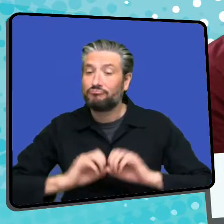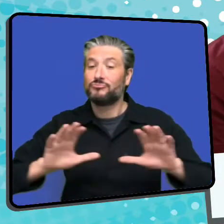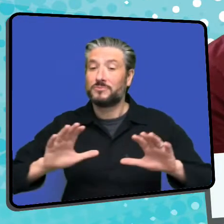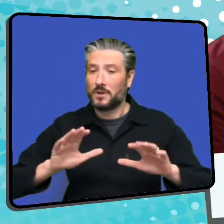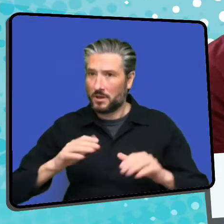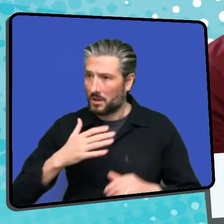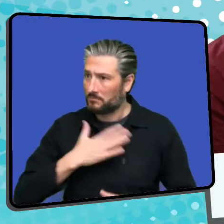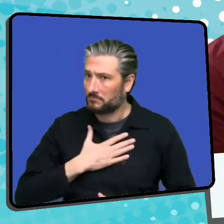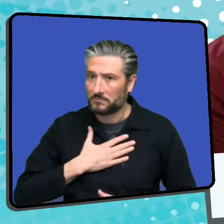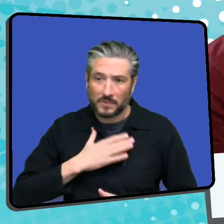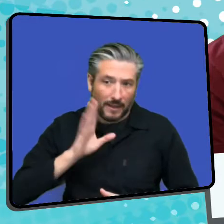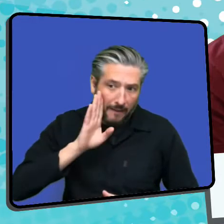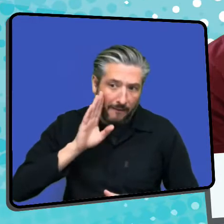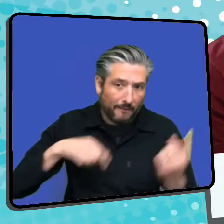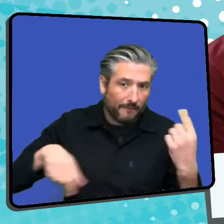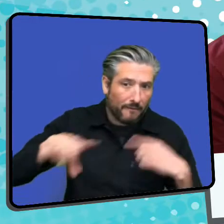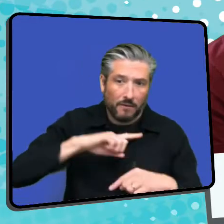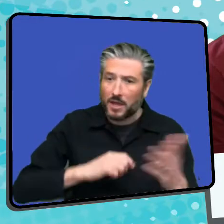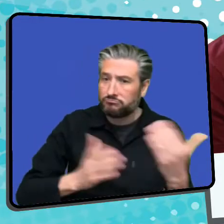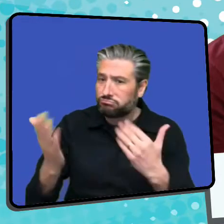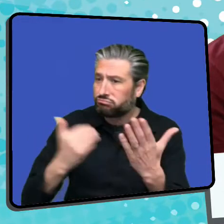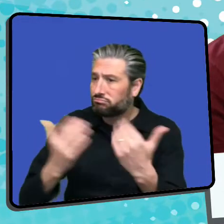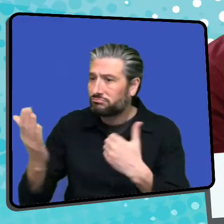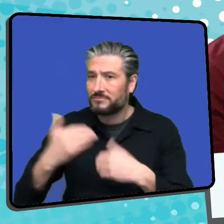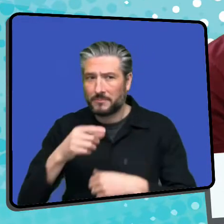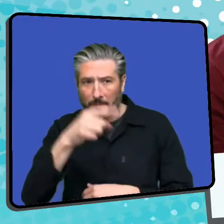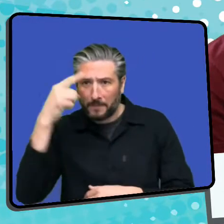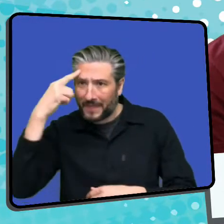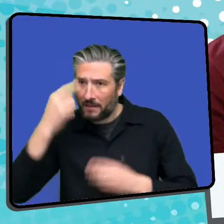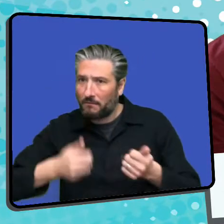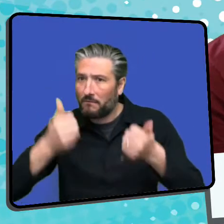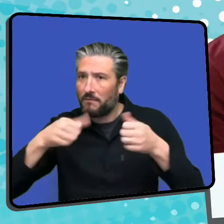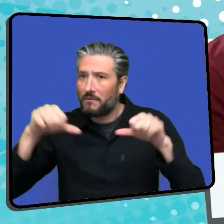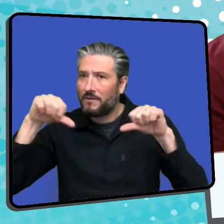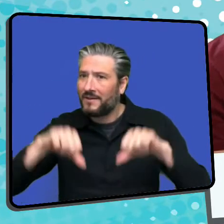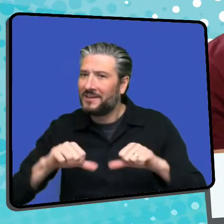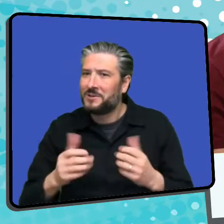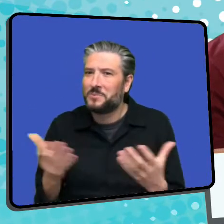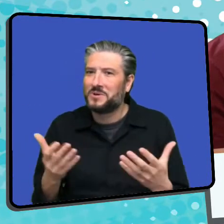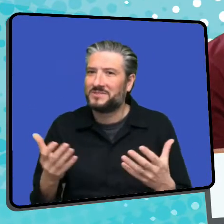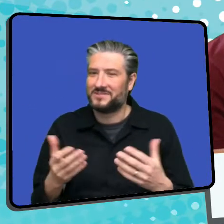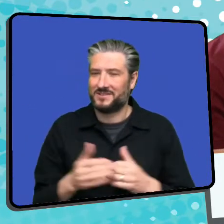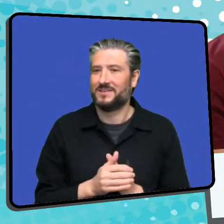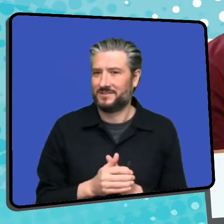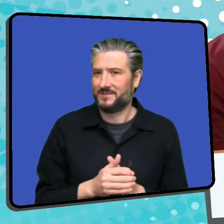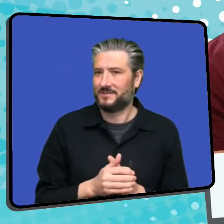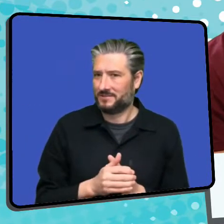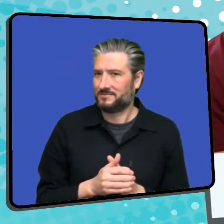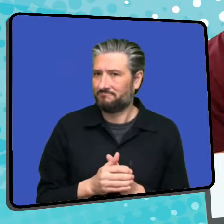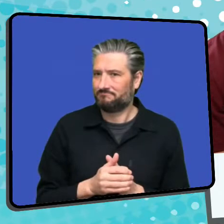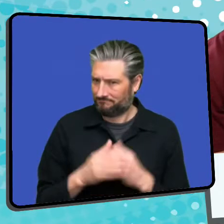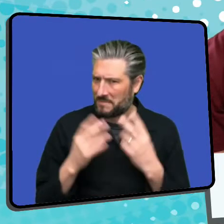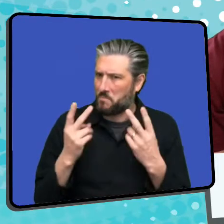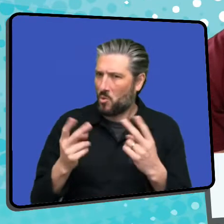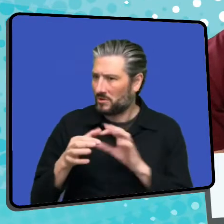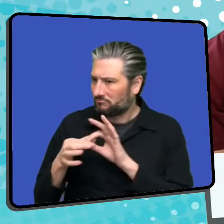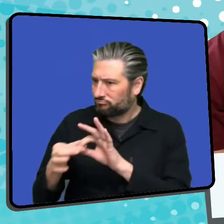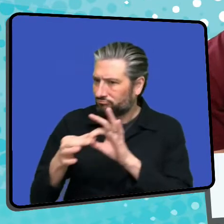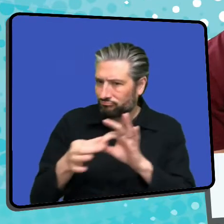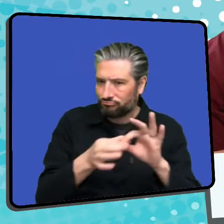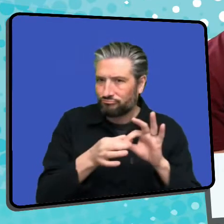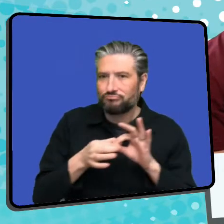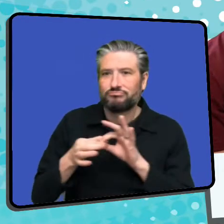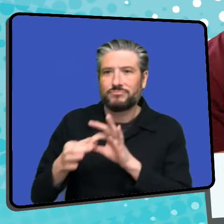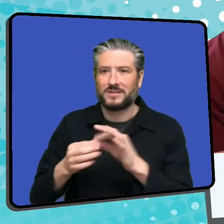users, and maybe just user with some interesting valuable skills to actually to give their feedback and